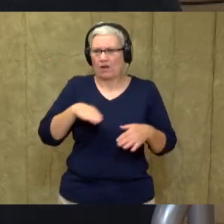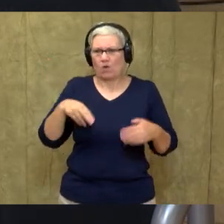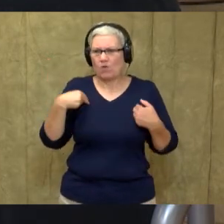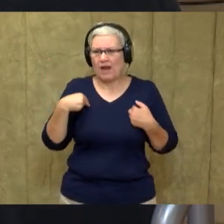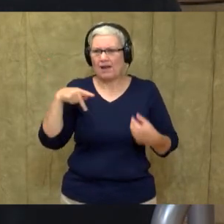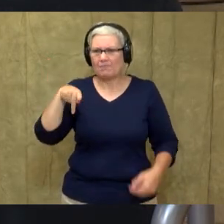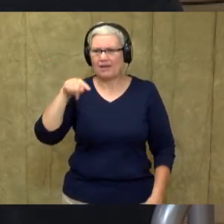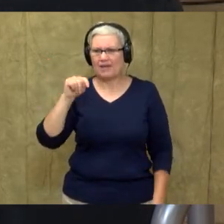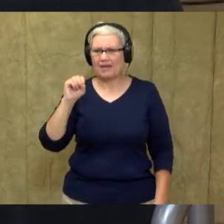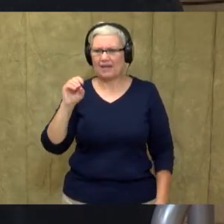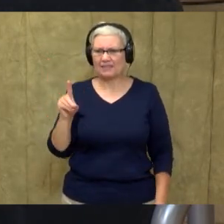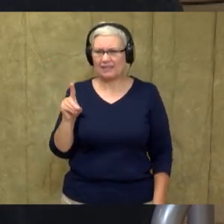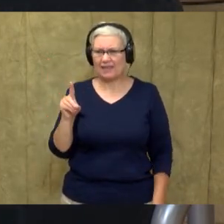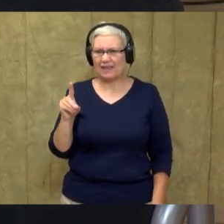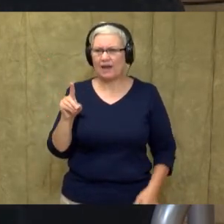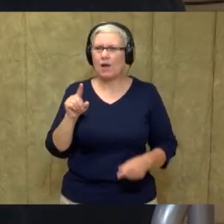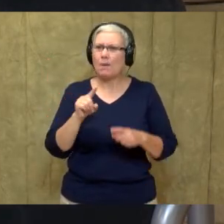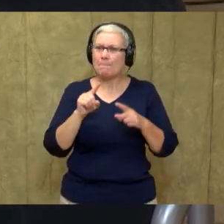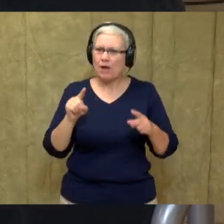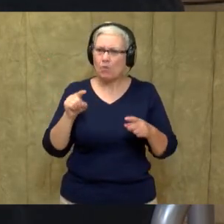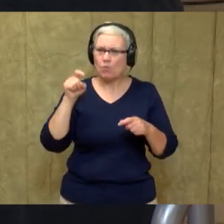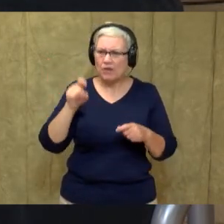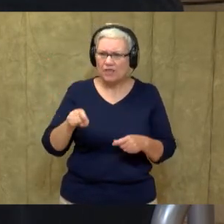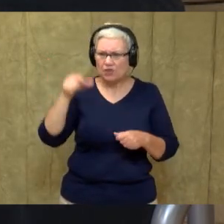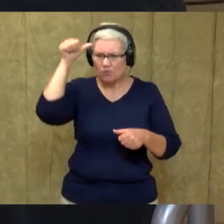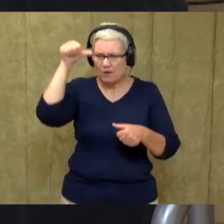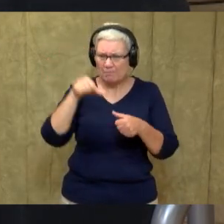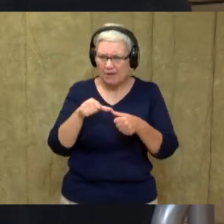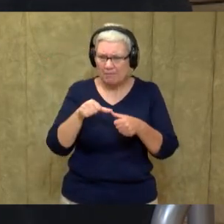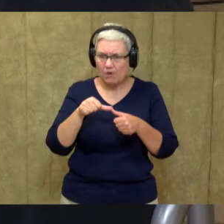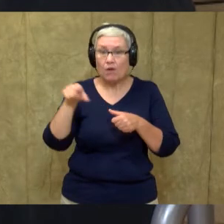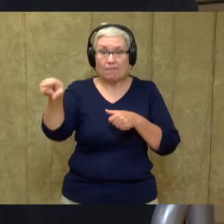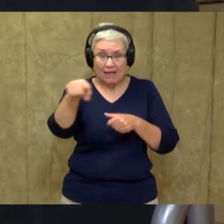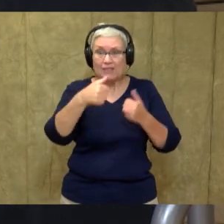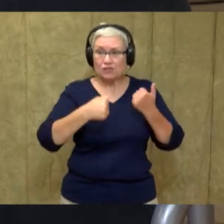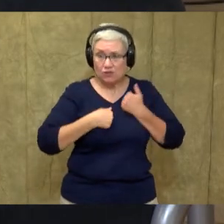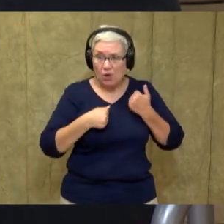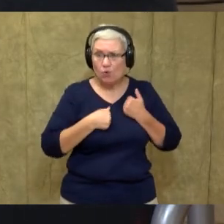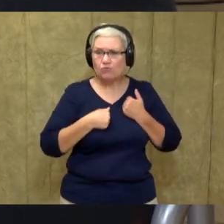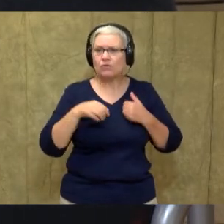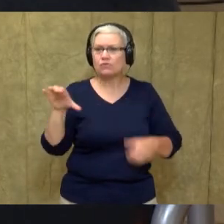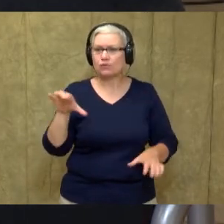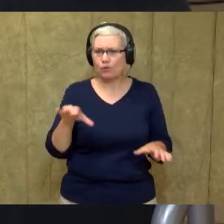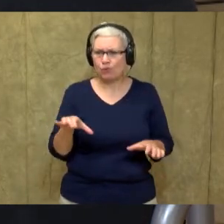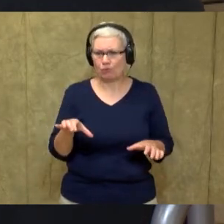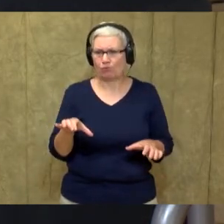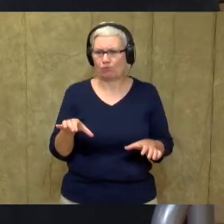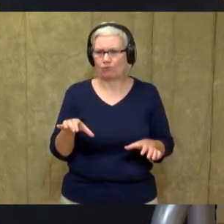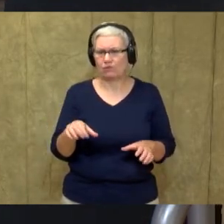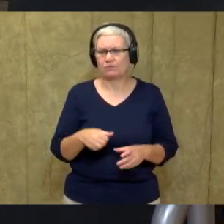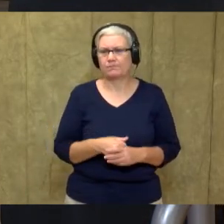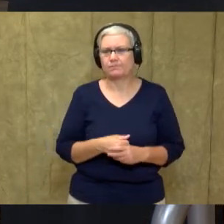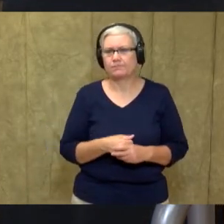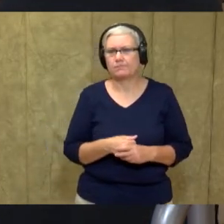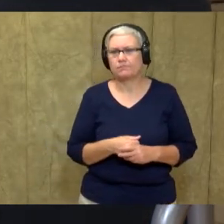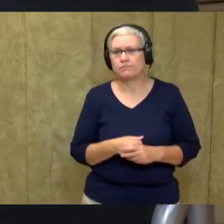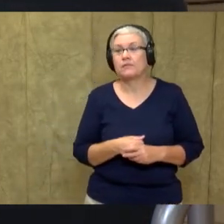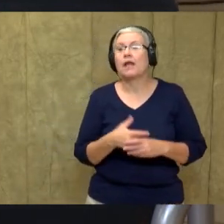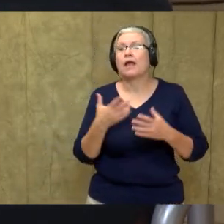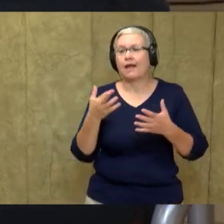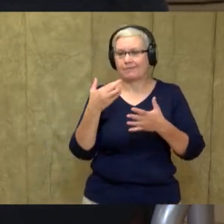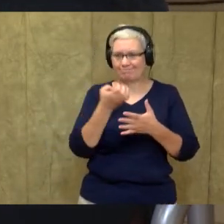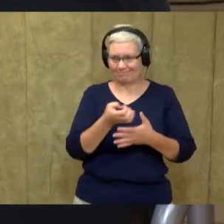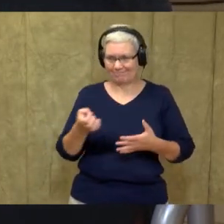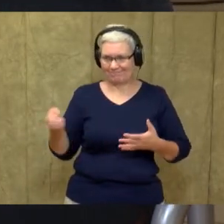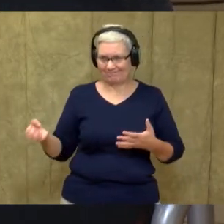not forget that these soldiers do. That's his claim. Okay, and he justifies it with some evidence, right? He gives us